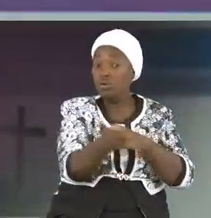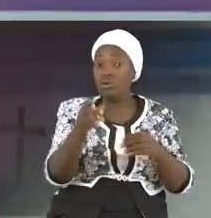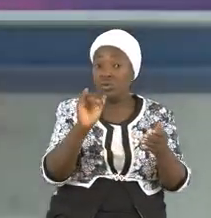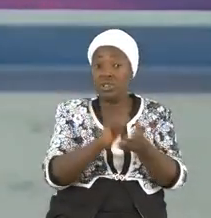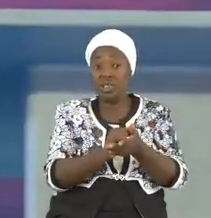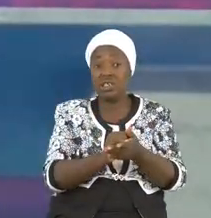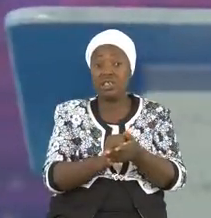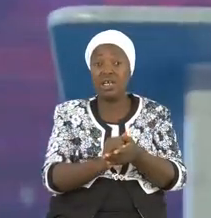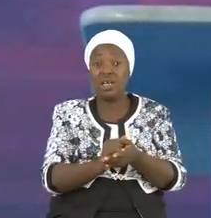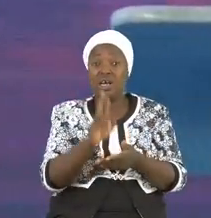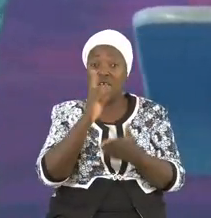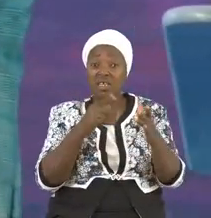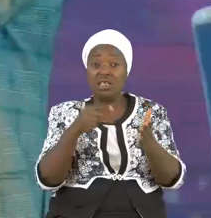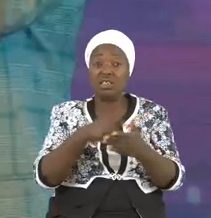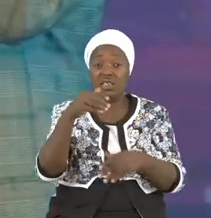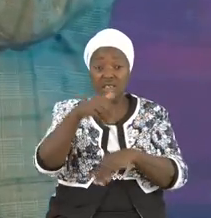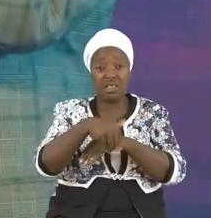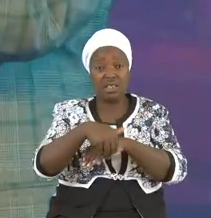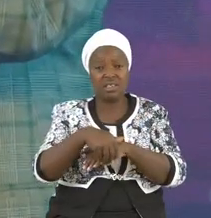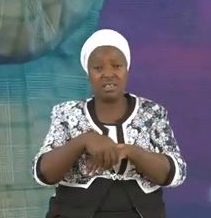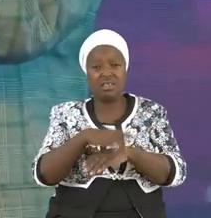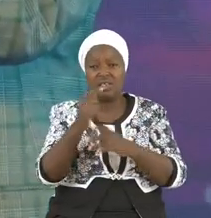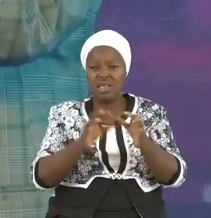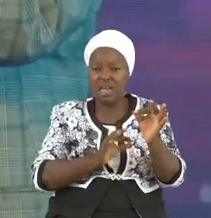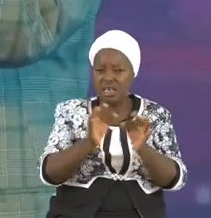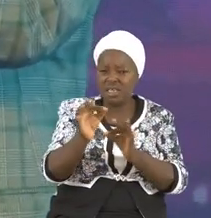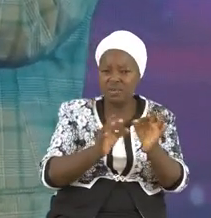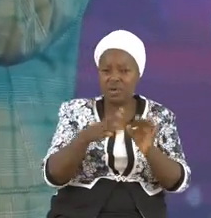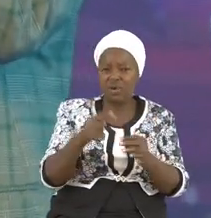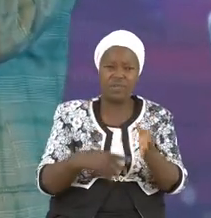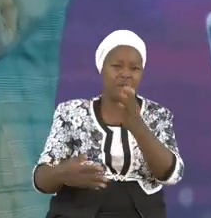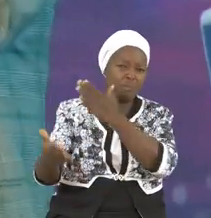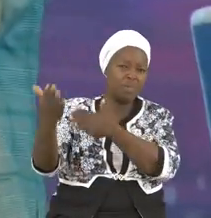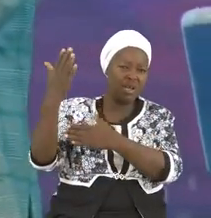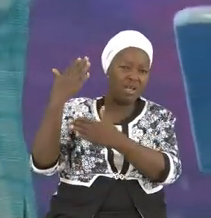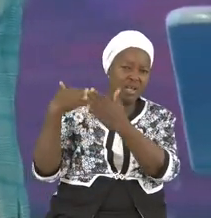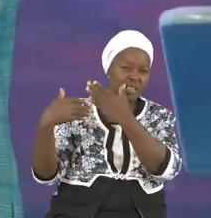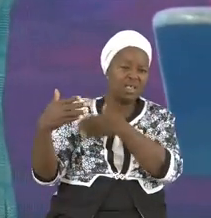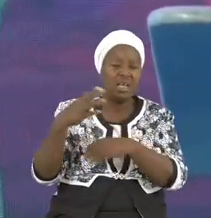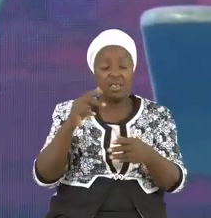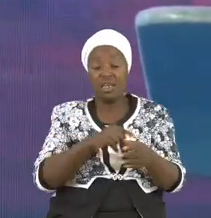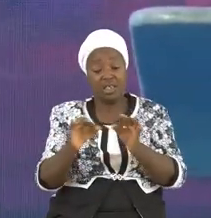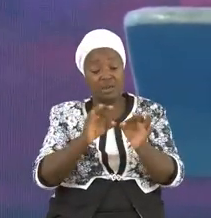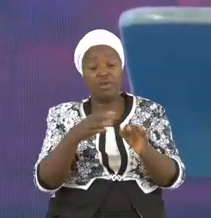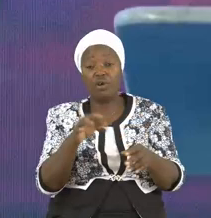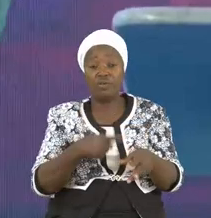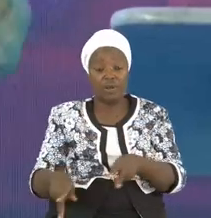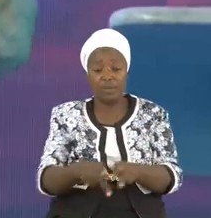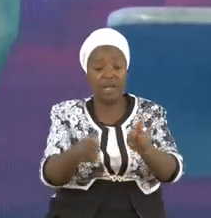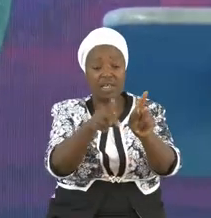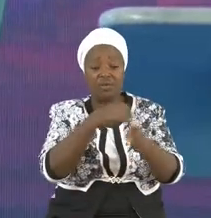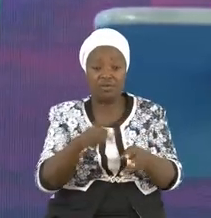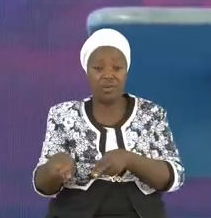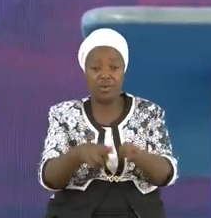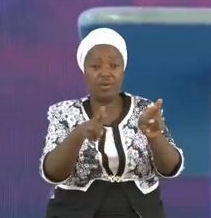the description of the path, of the road, of the way